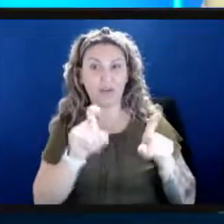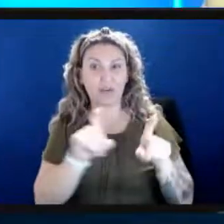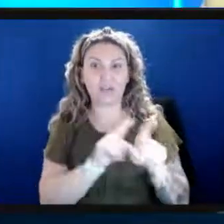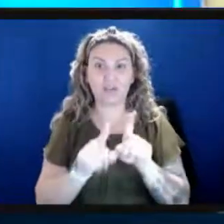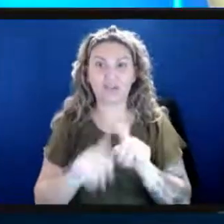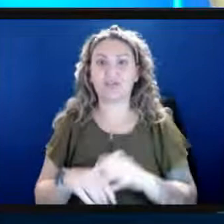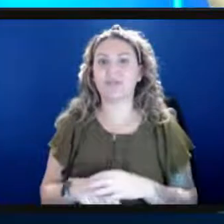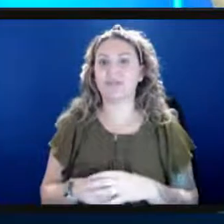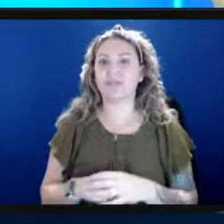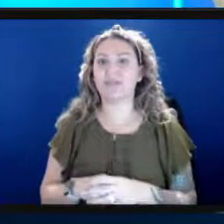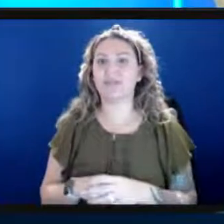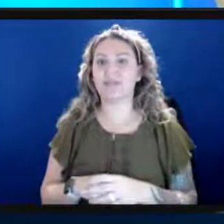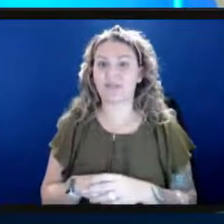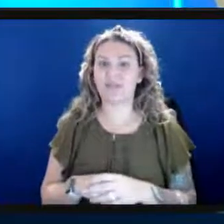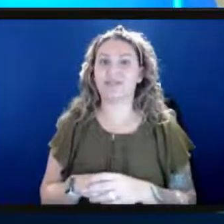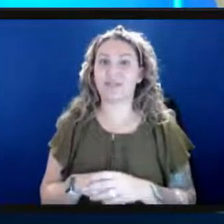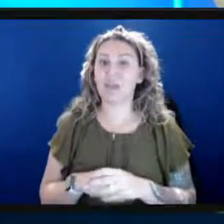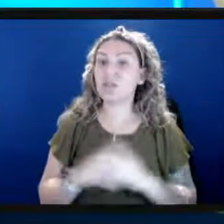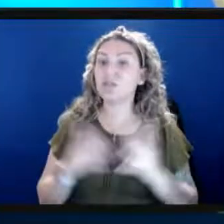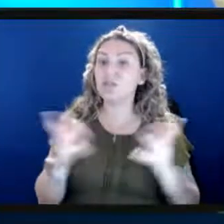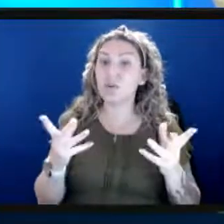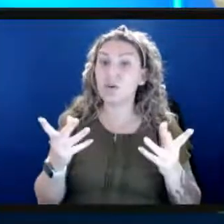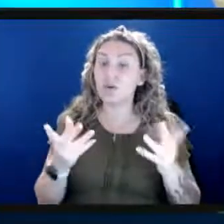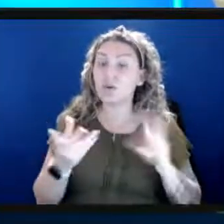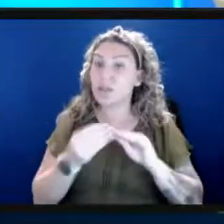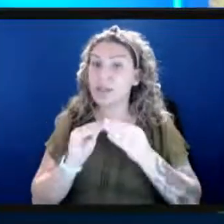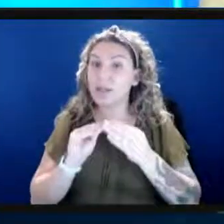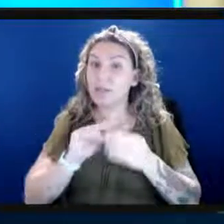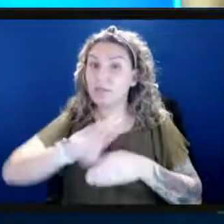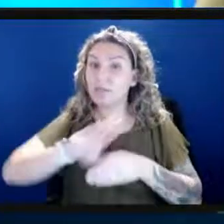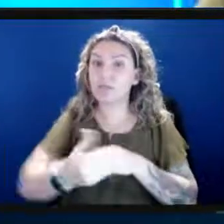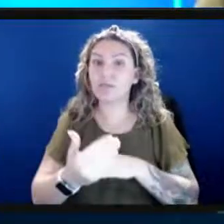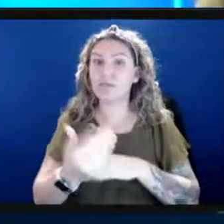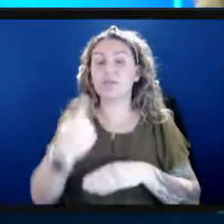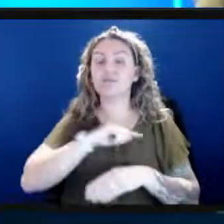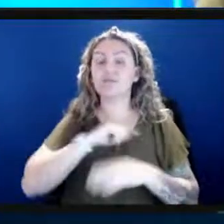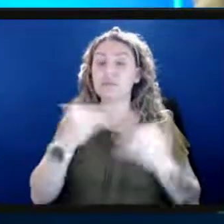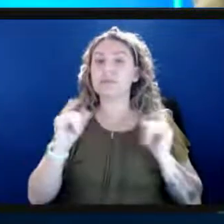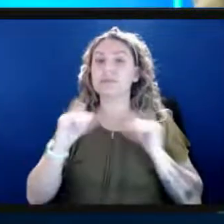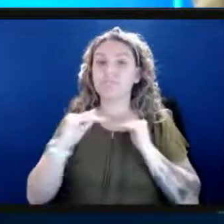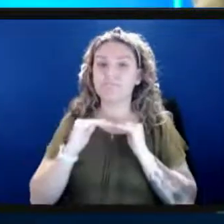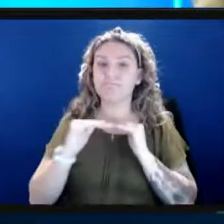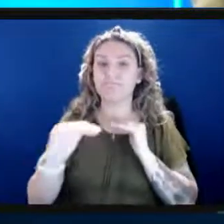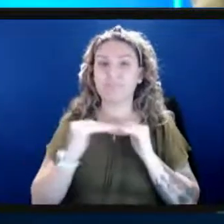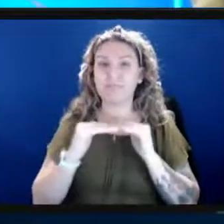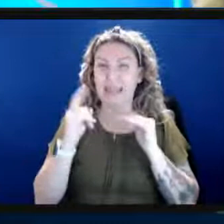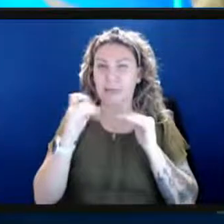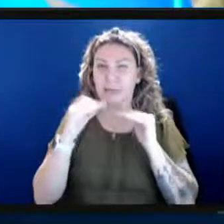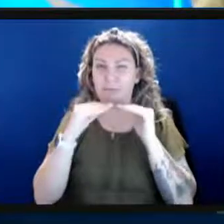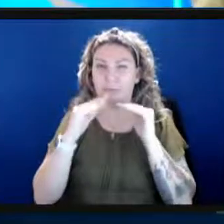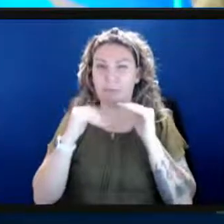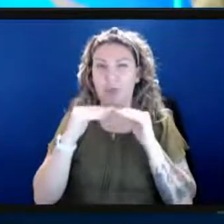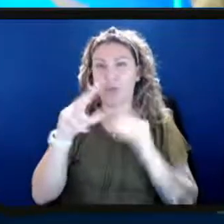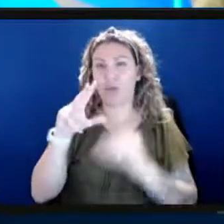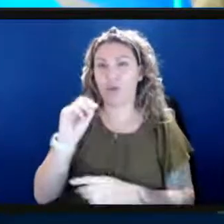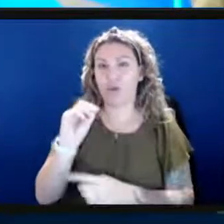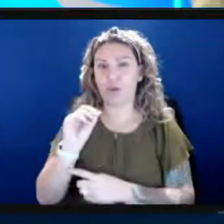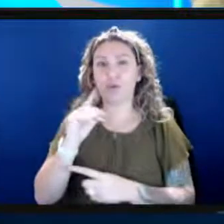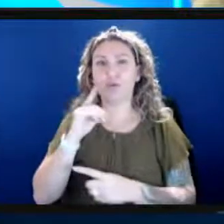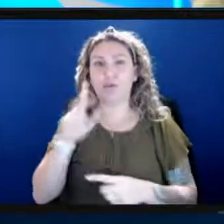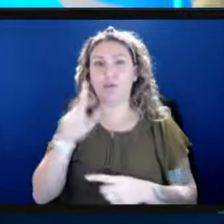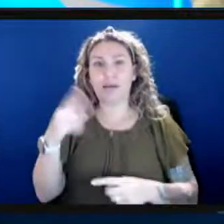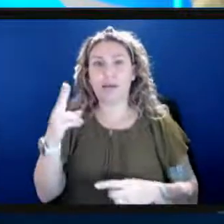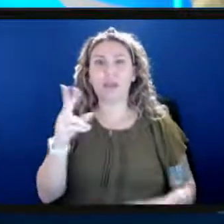are our numbers? How did we do over the weekend? Yeah, I mean, we're still holding steady, just under 30 in those high 20s for